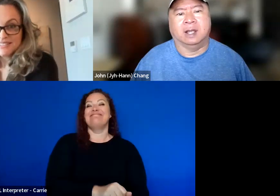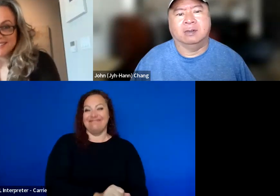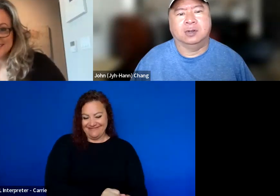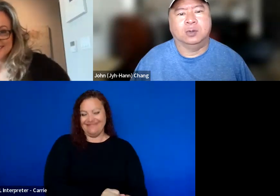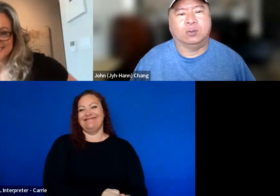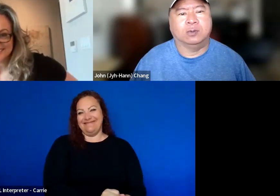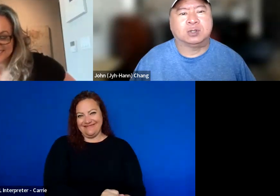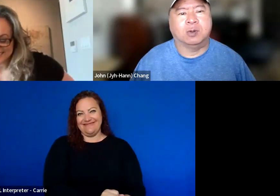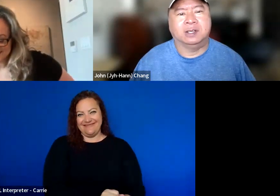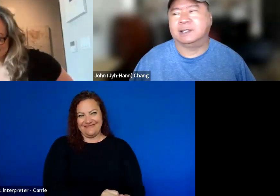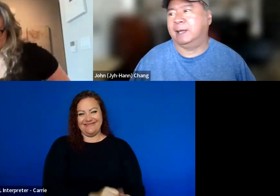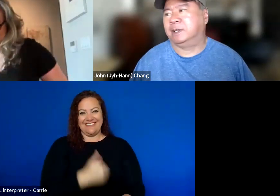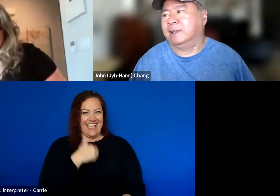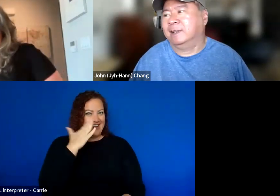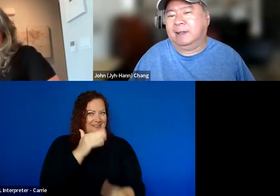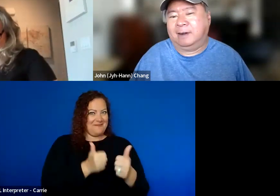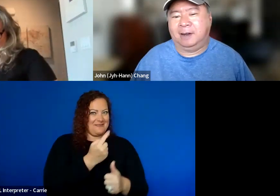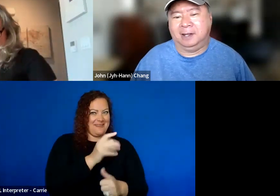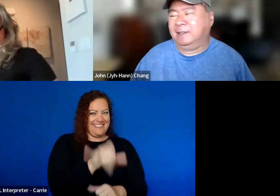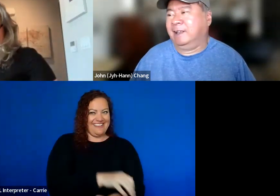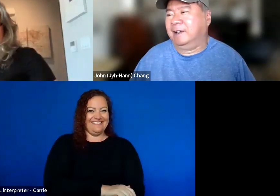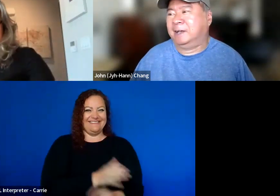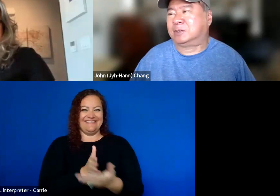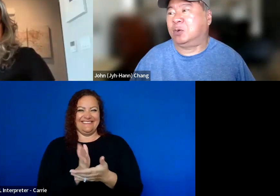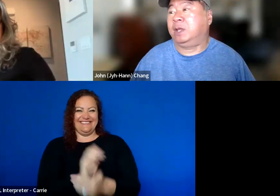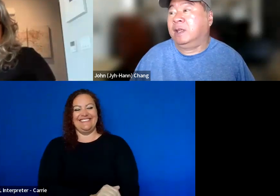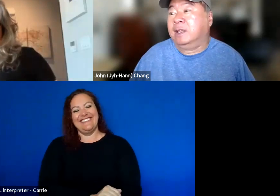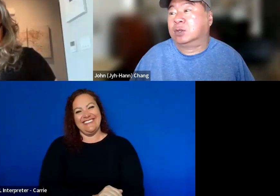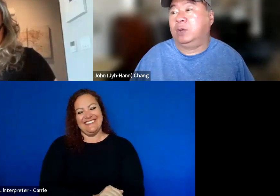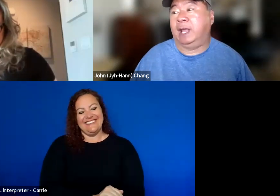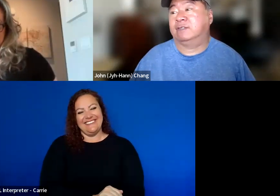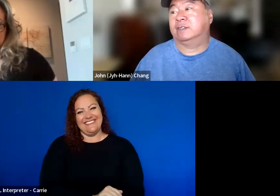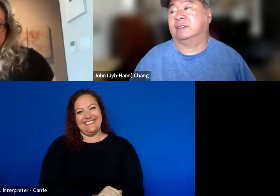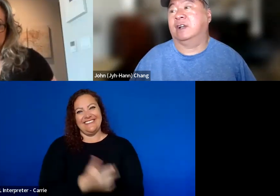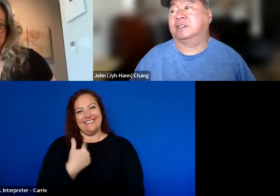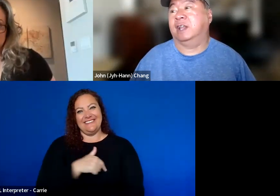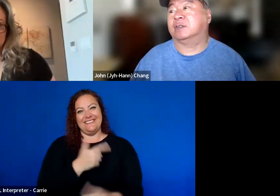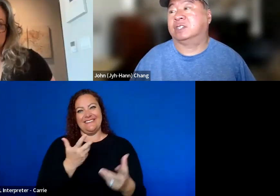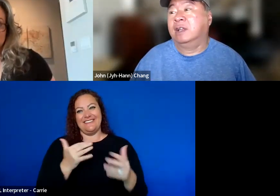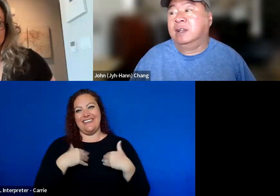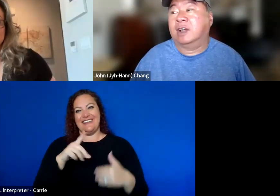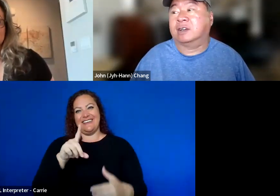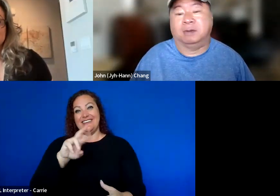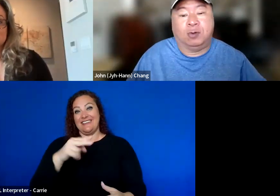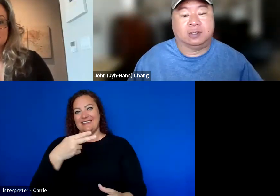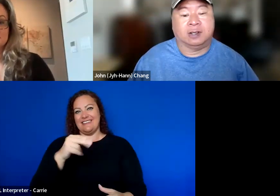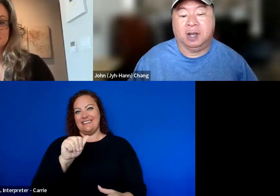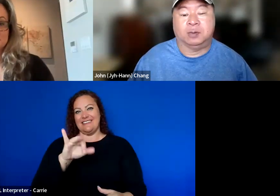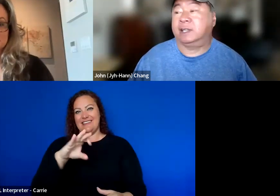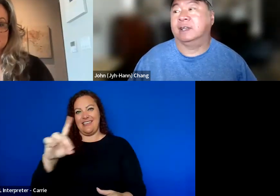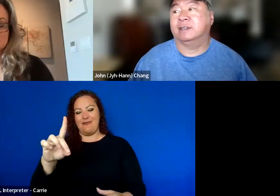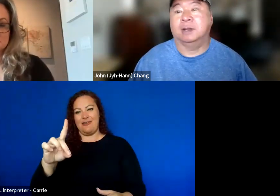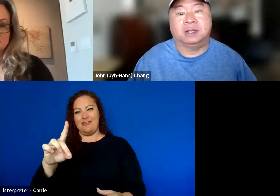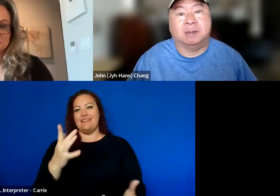Okay, I don't know which one is that, but all right. So we had Dr. Hayward. Before Dr.